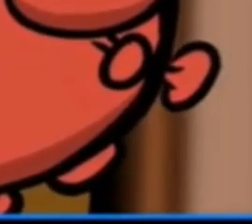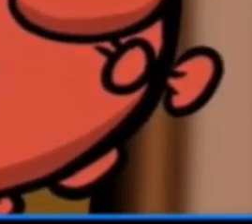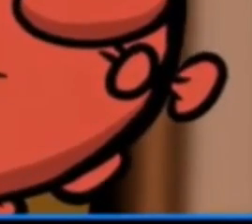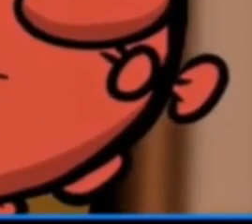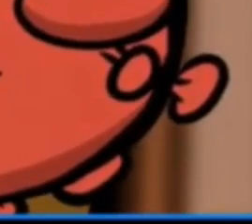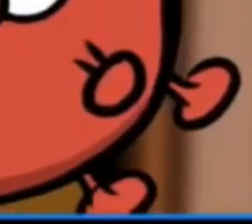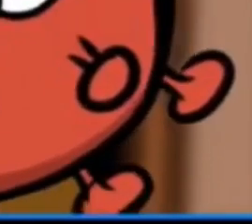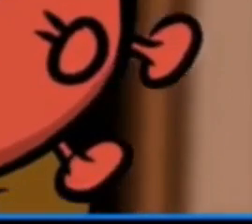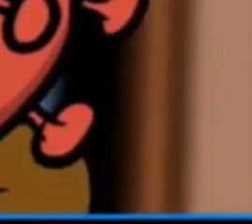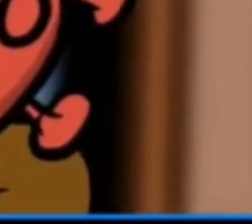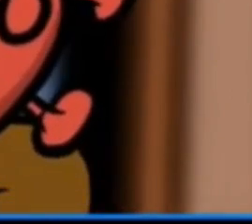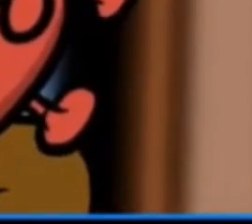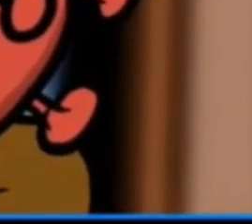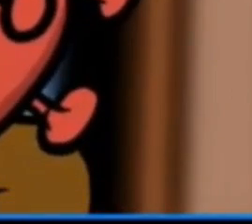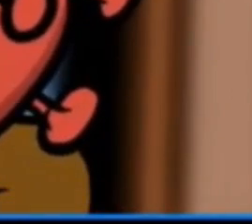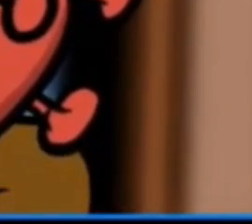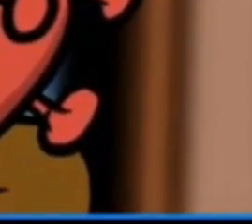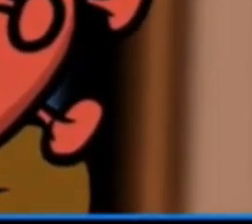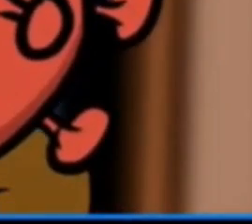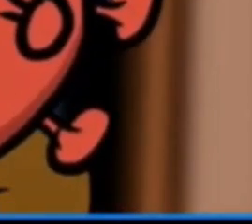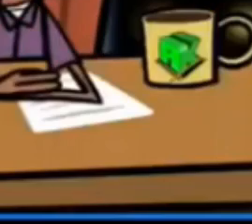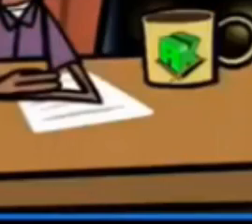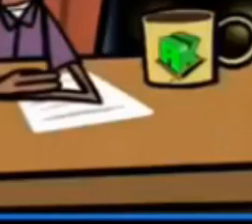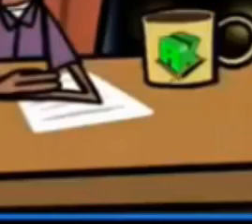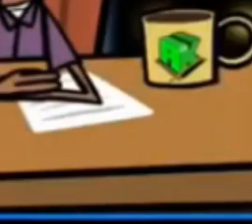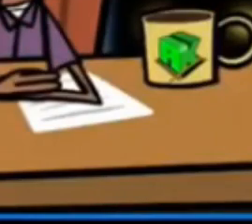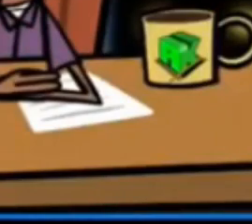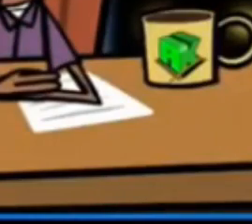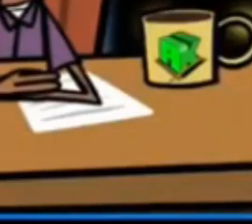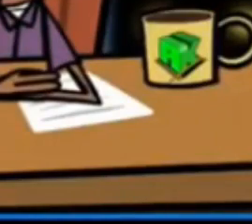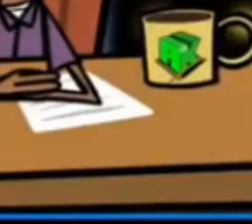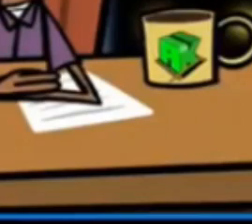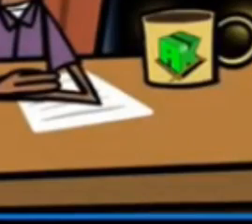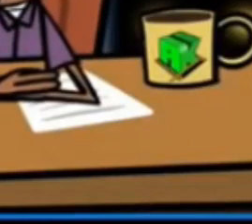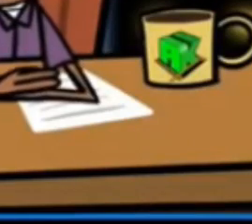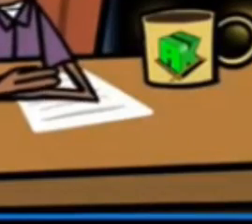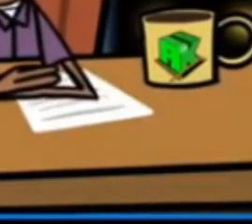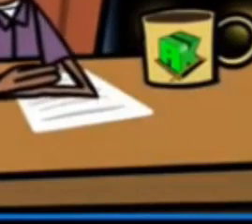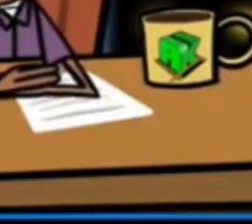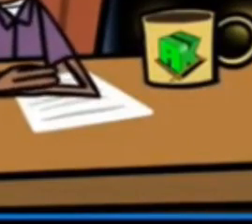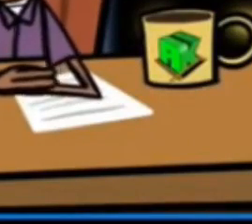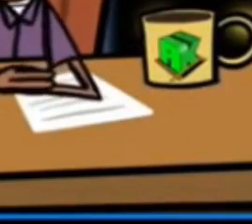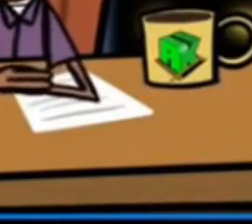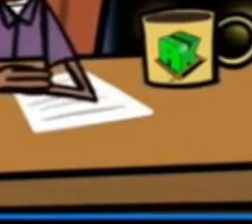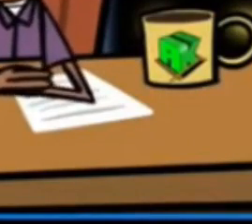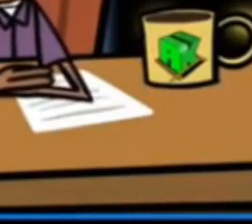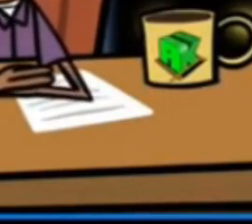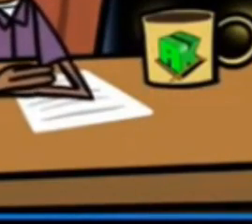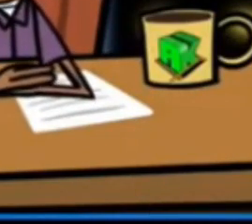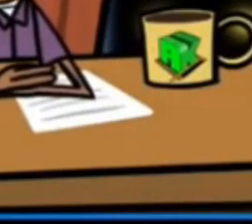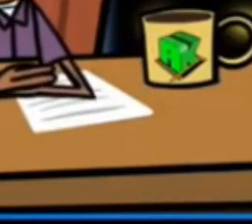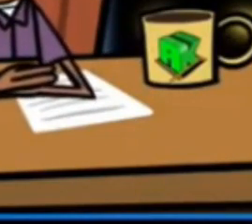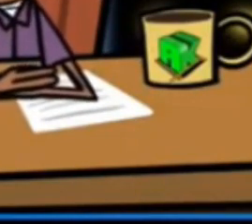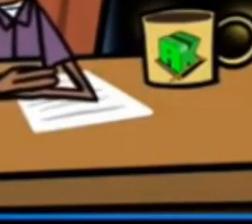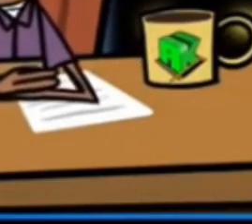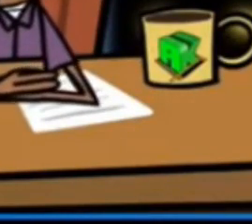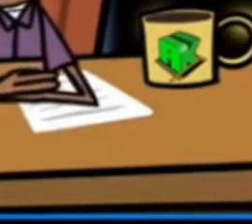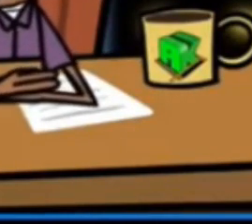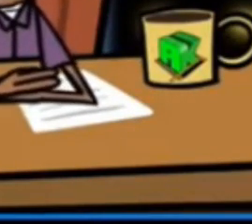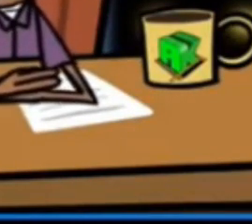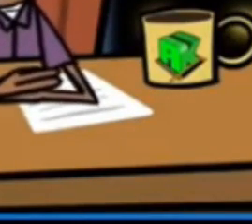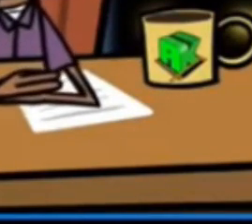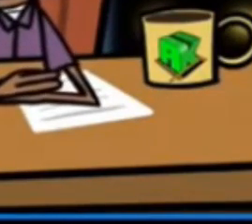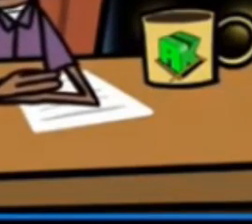Maybe it's the way the brilliant gold liquid reflects our sunshine, or how the bright blue of its label mirrors the